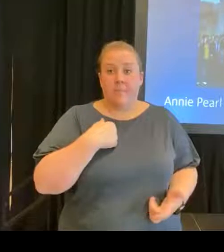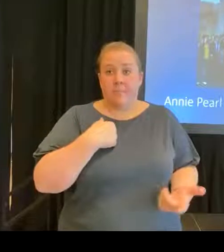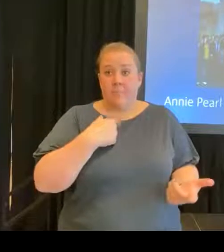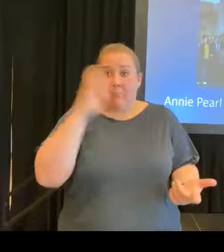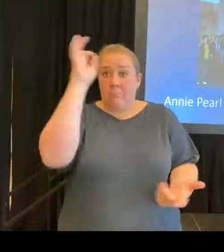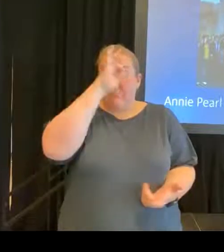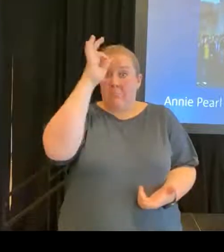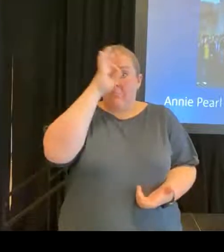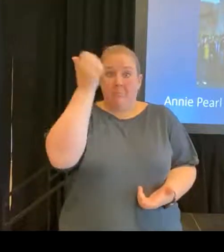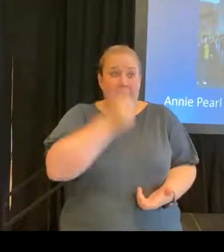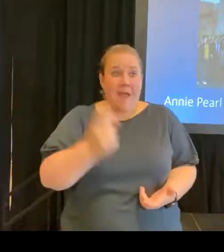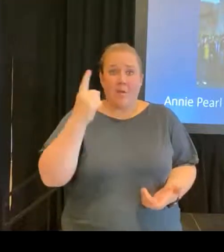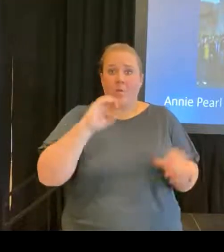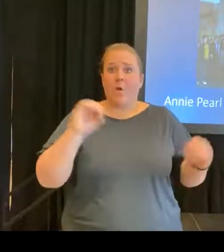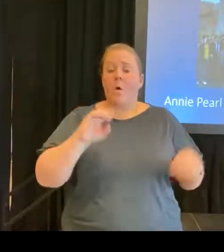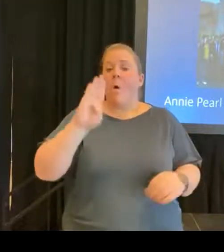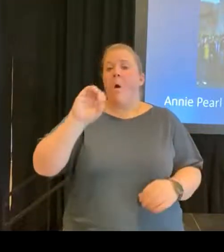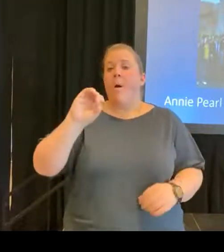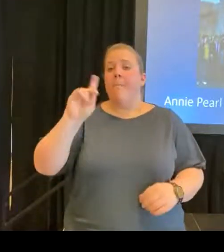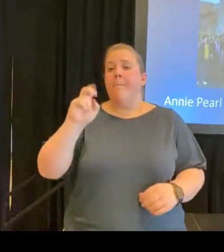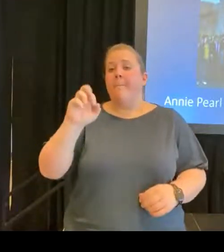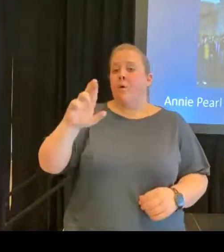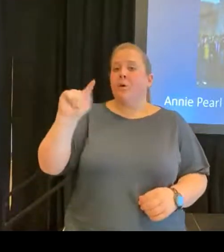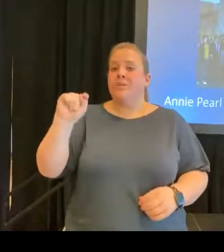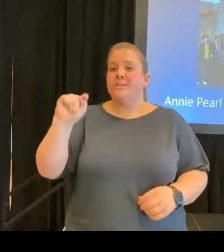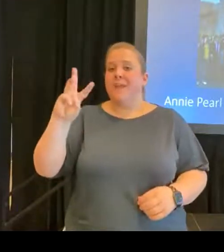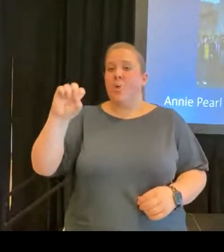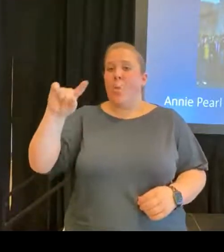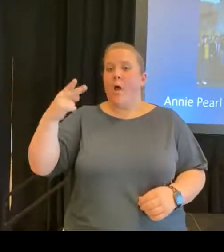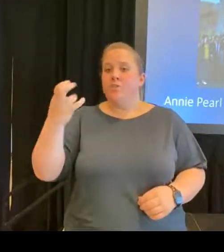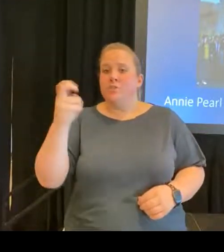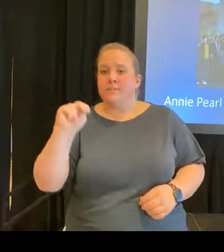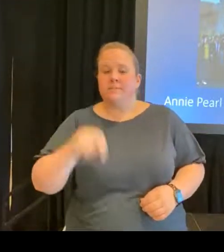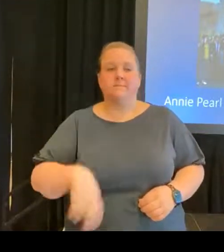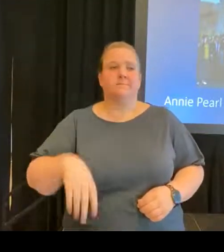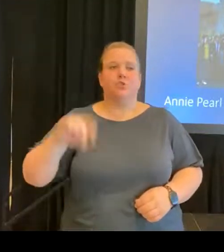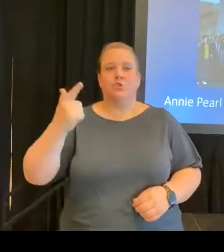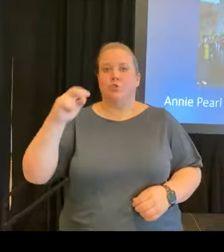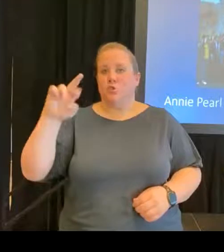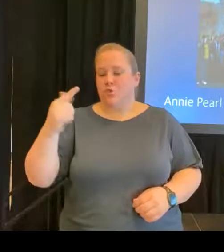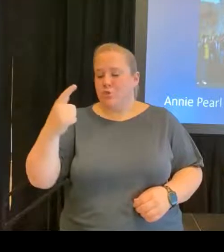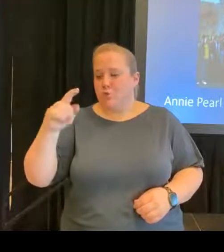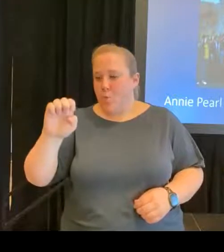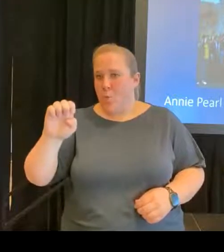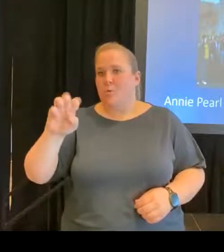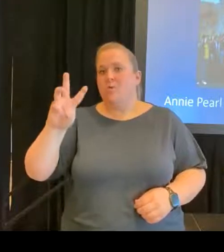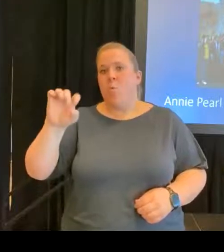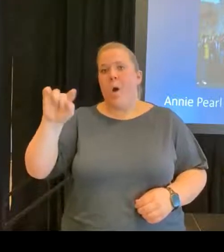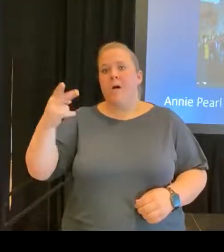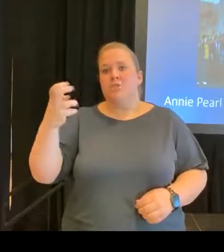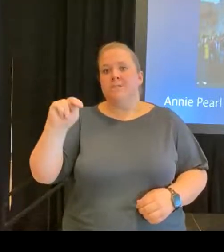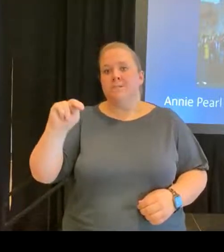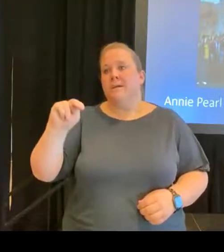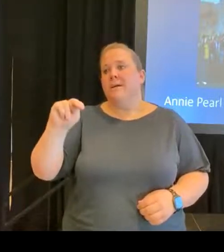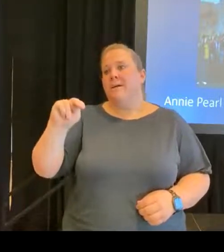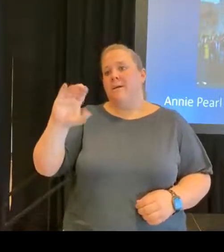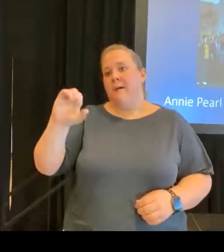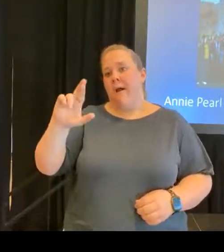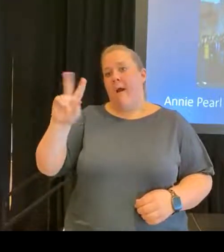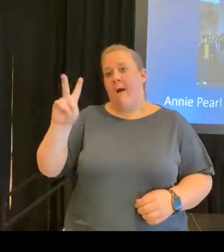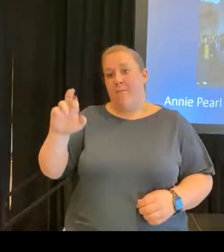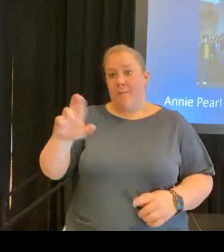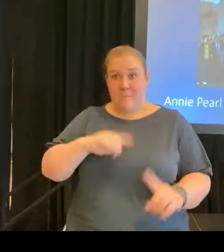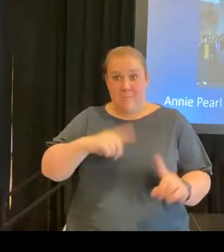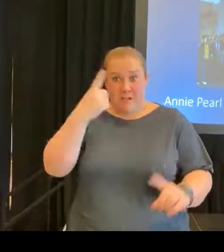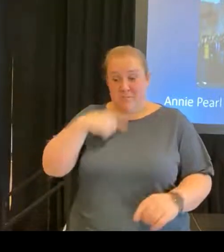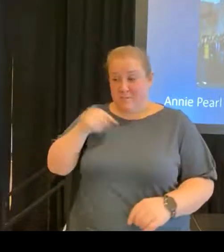anything about anyone except Booker T. Washington, George Washington Carver. Now, what they did too is they belittled George Washington